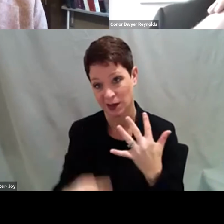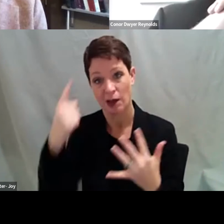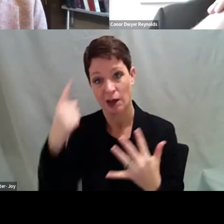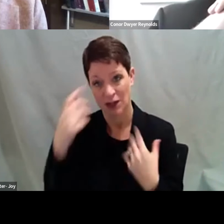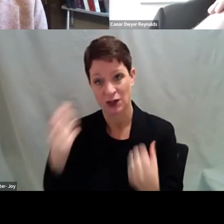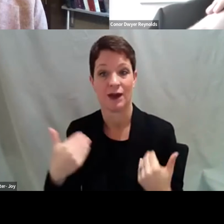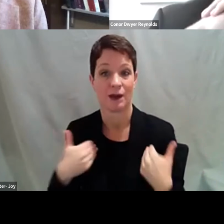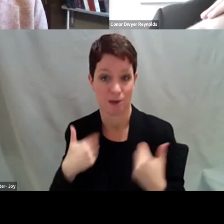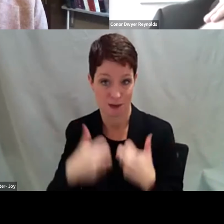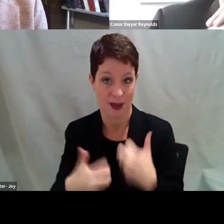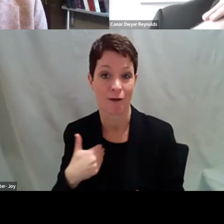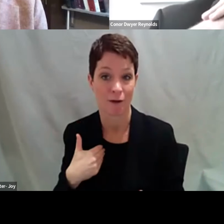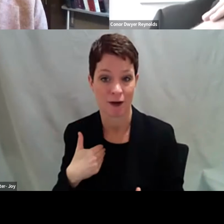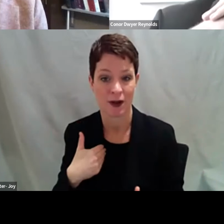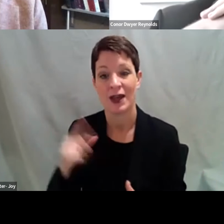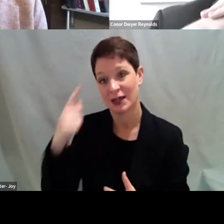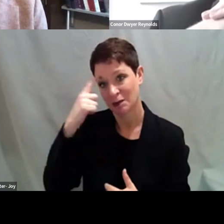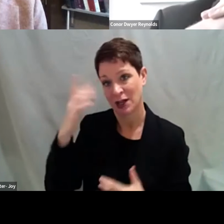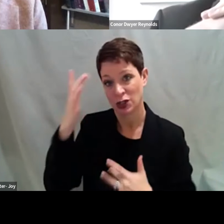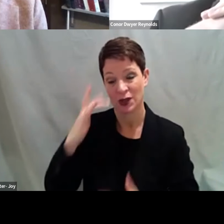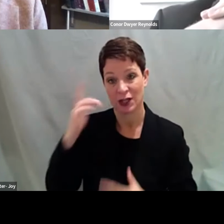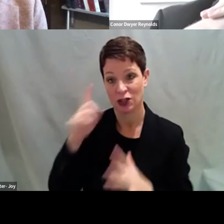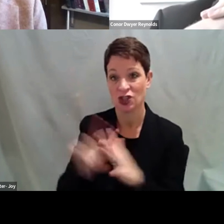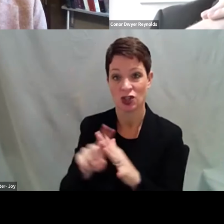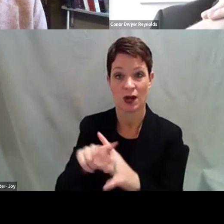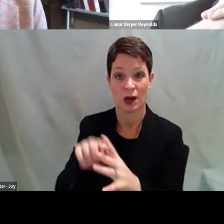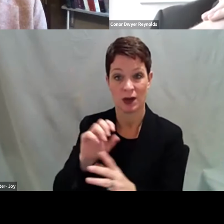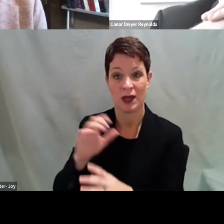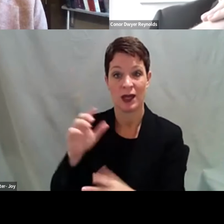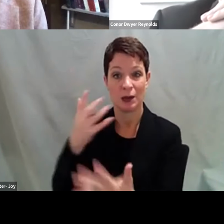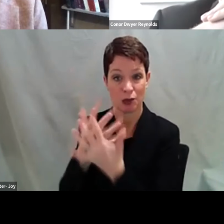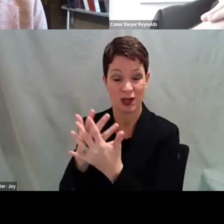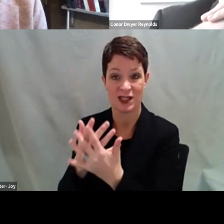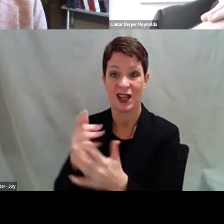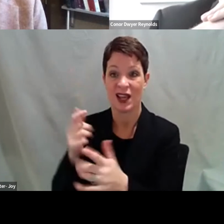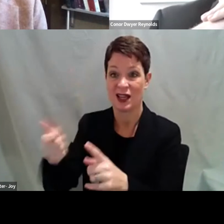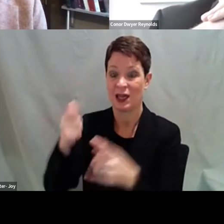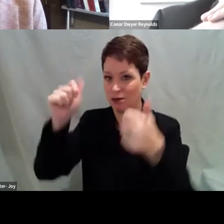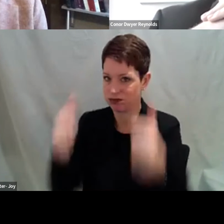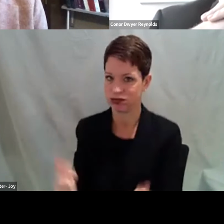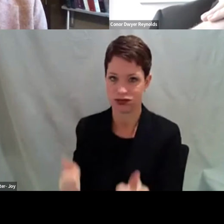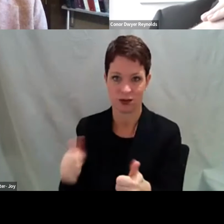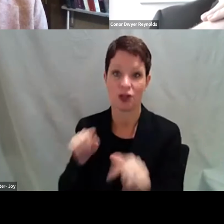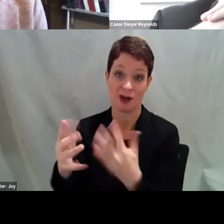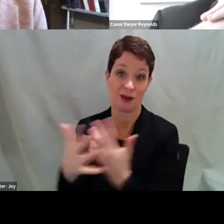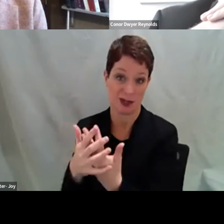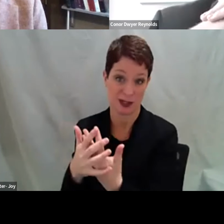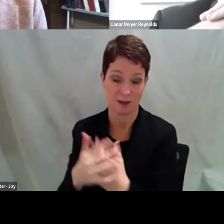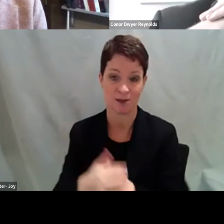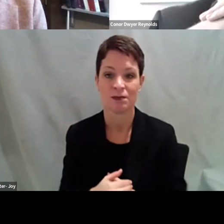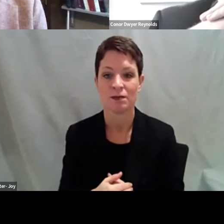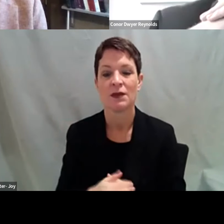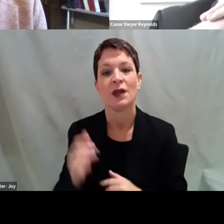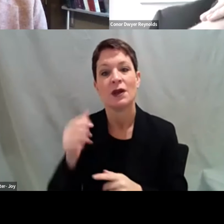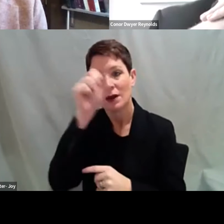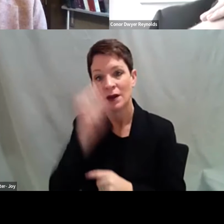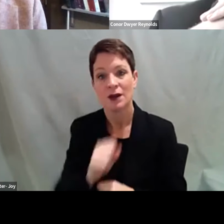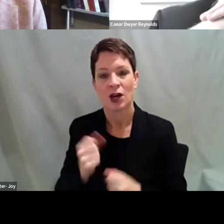illnesses. Jack's mental illness showed up in prison, and Jack decompensated in prison. The illness causes Jack to